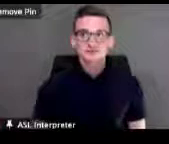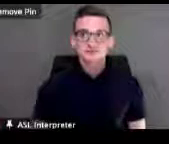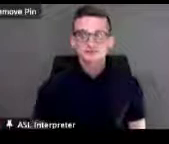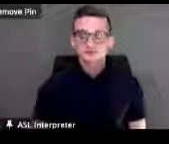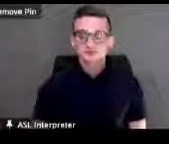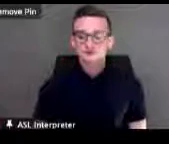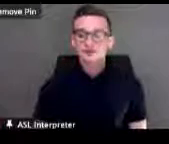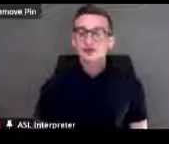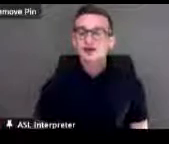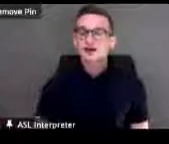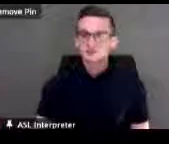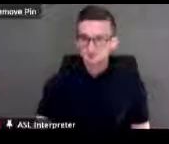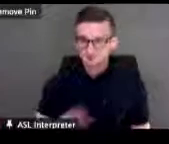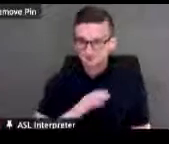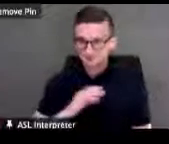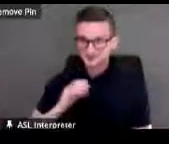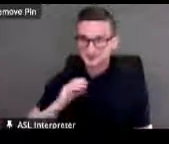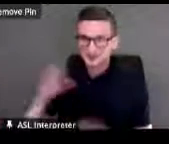Commissioner Anderson. All right.